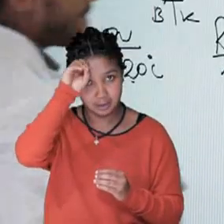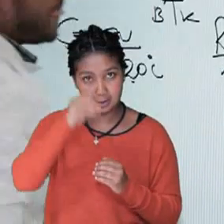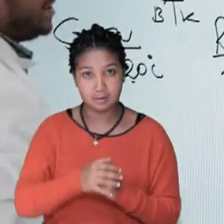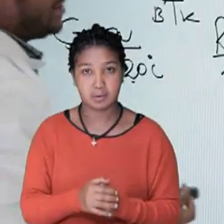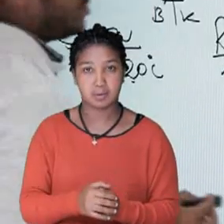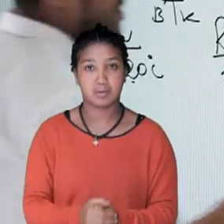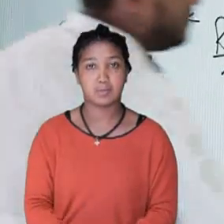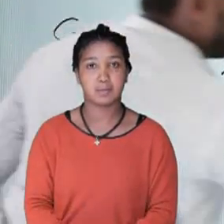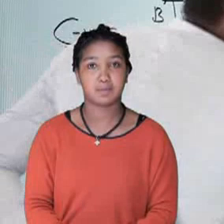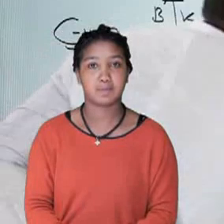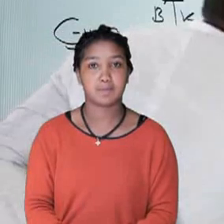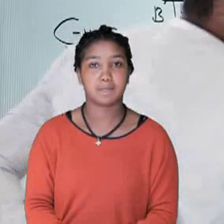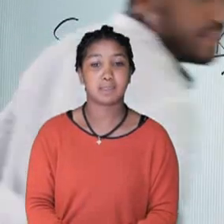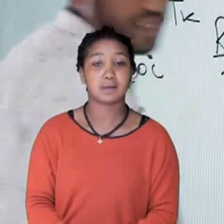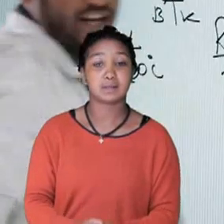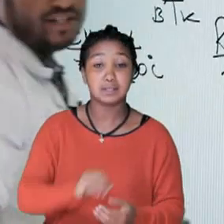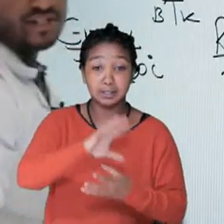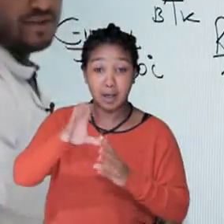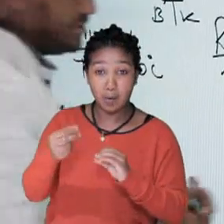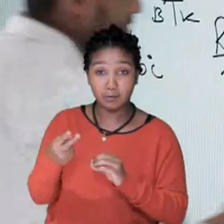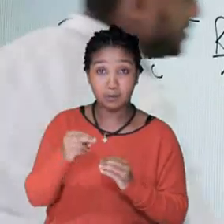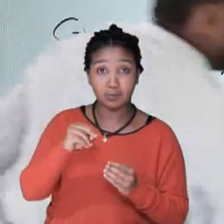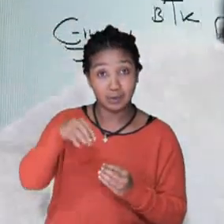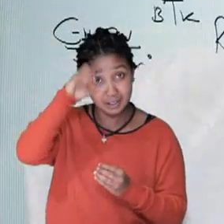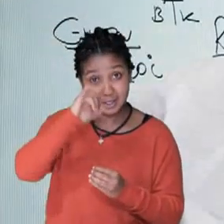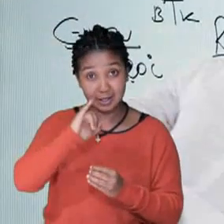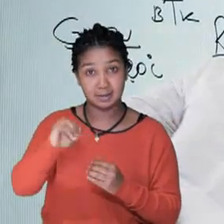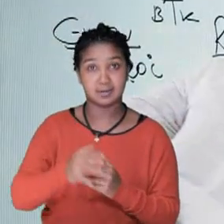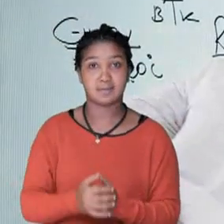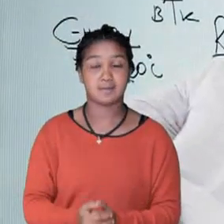degree. So the sum of 2 degrees is